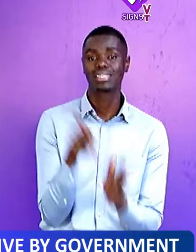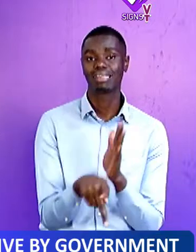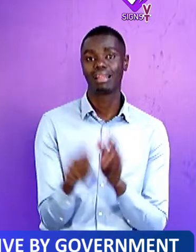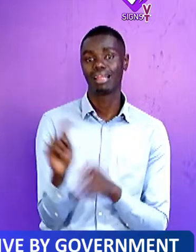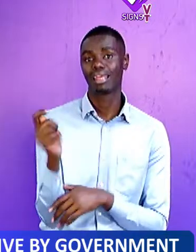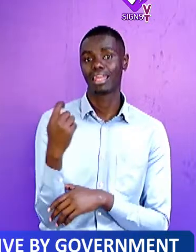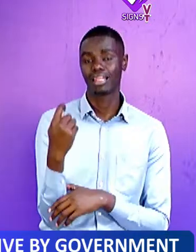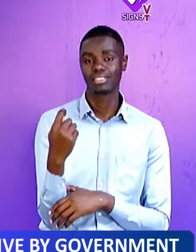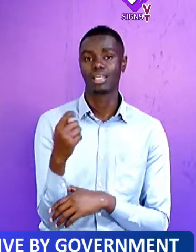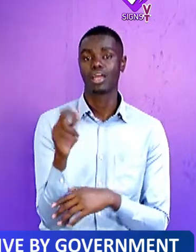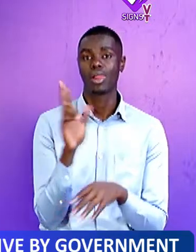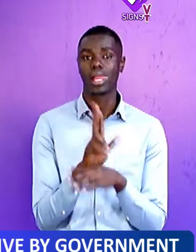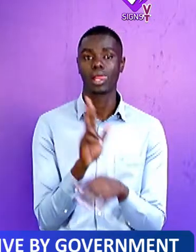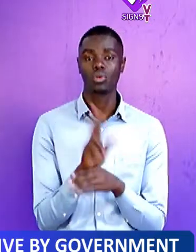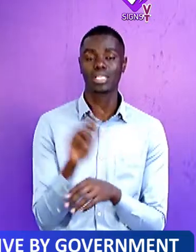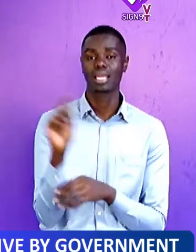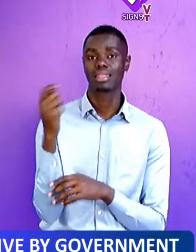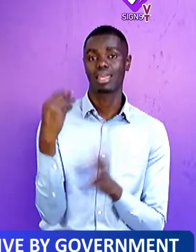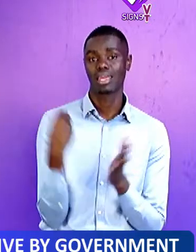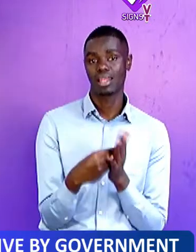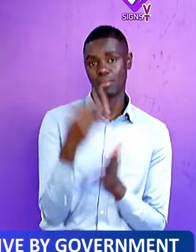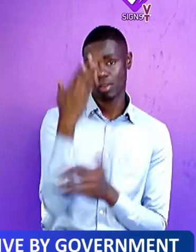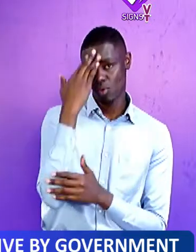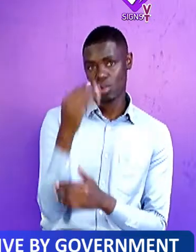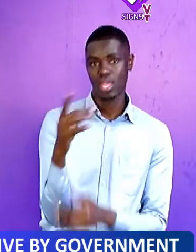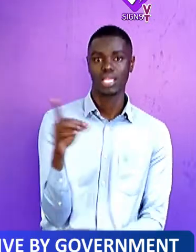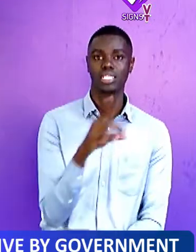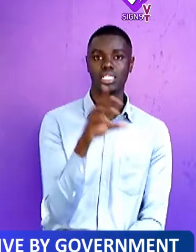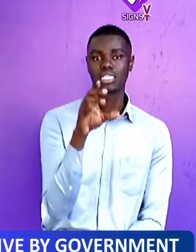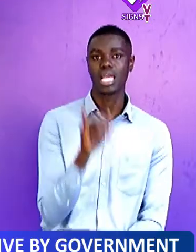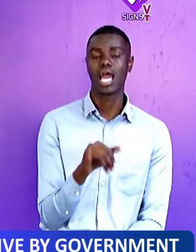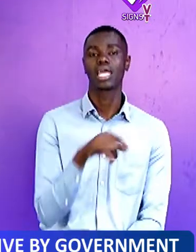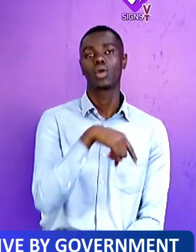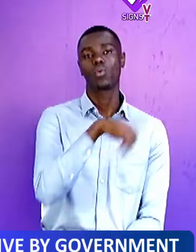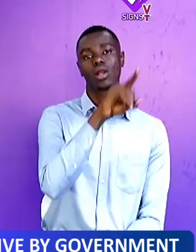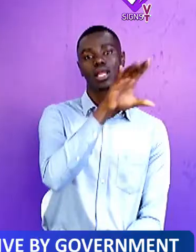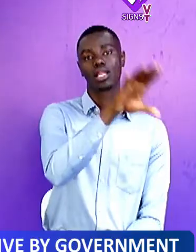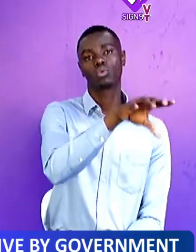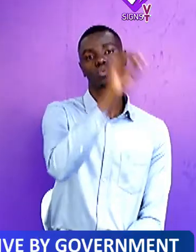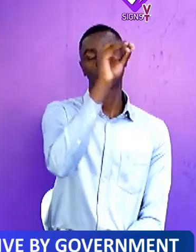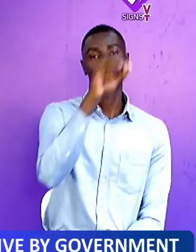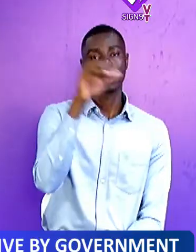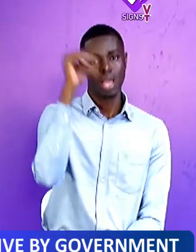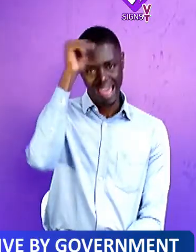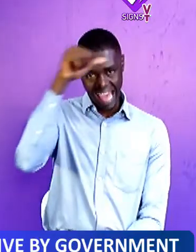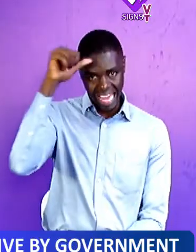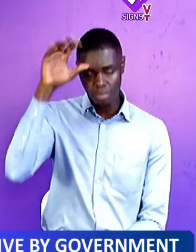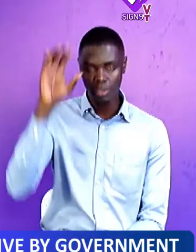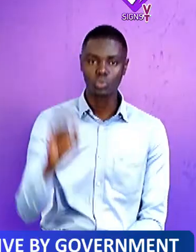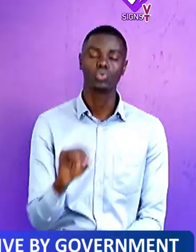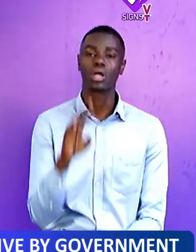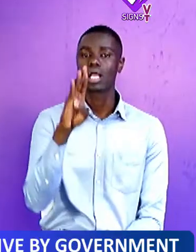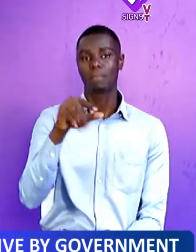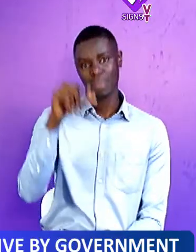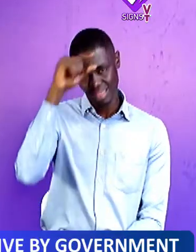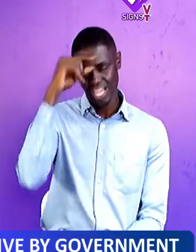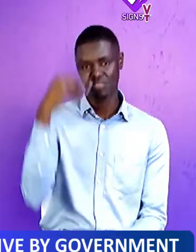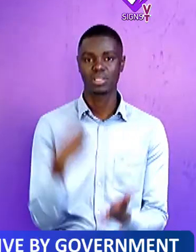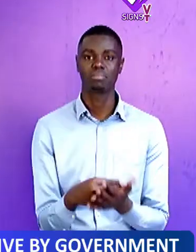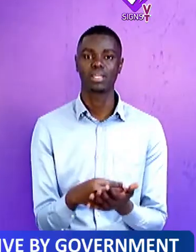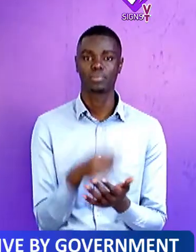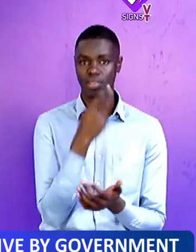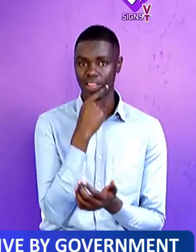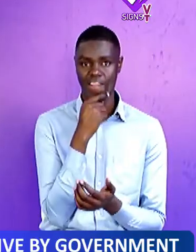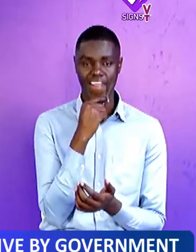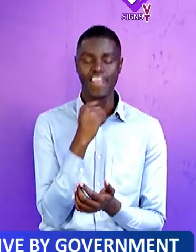Kenyans using the Kenyan money, because this year he went to pick Ojwang was by the state, isn't it? That money was state money. There